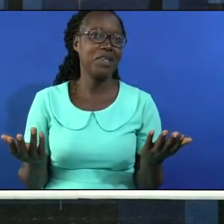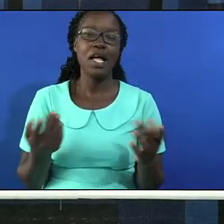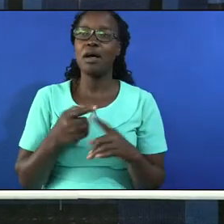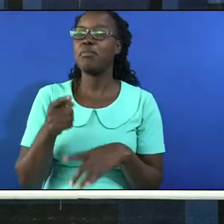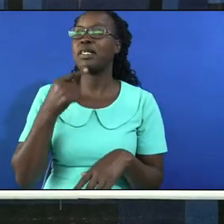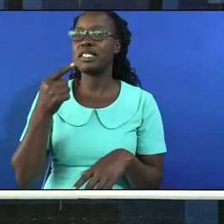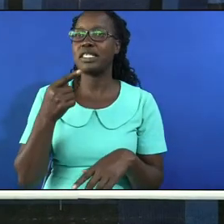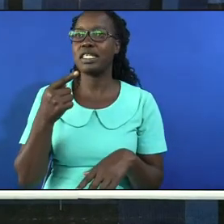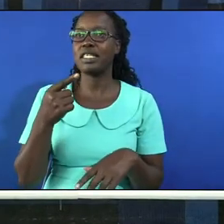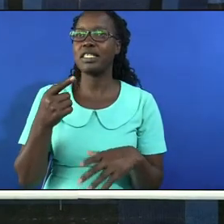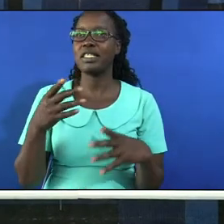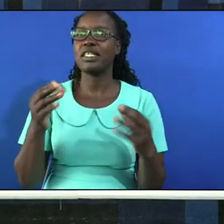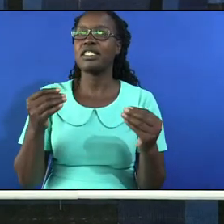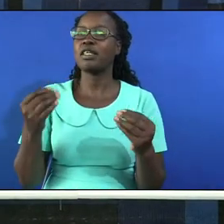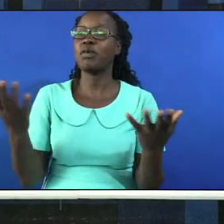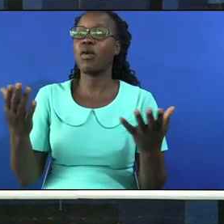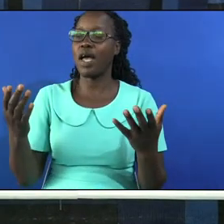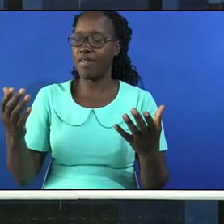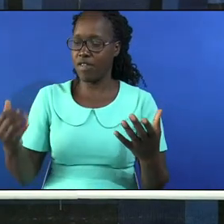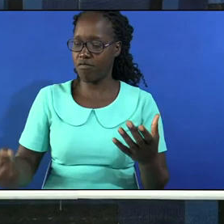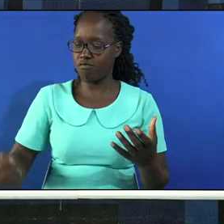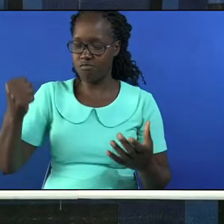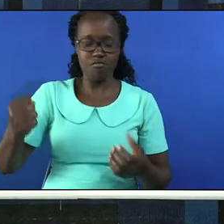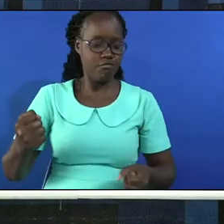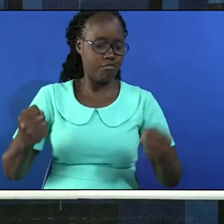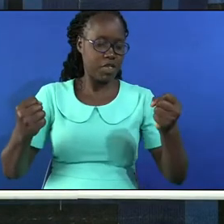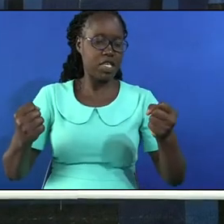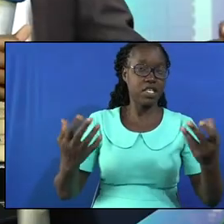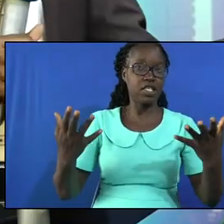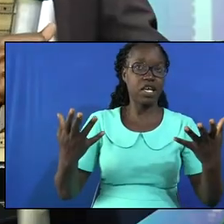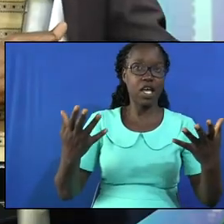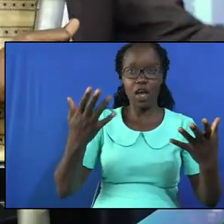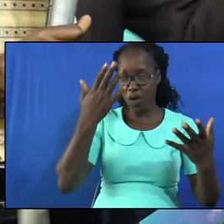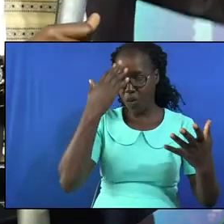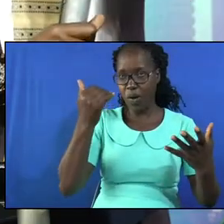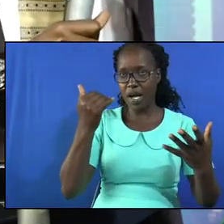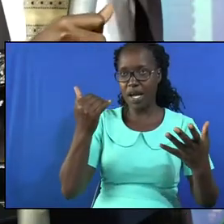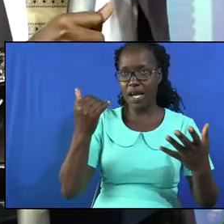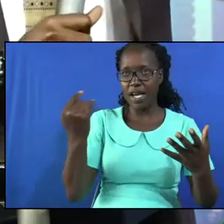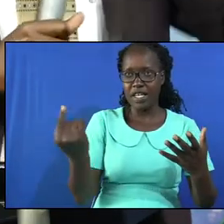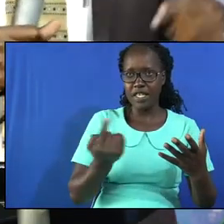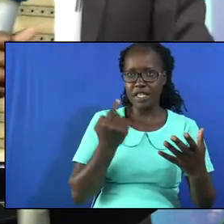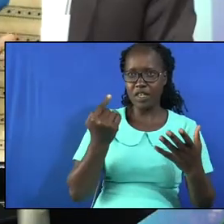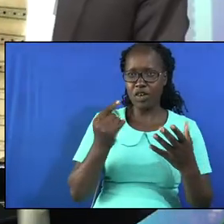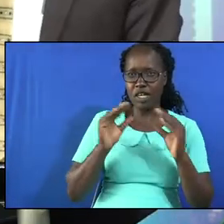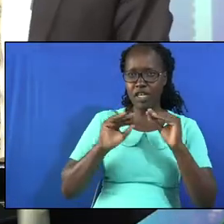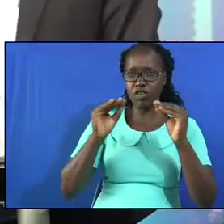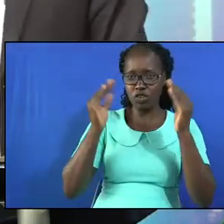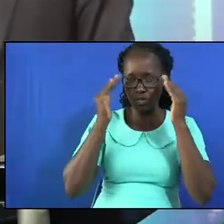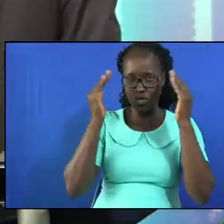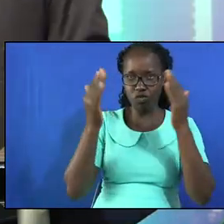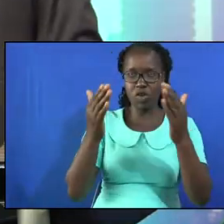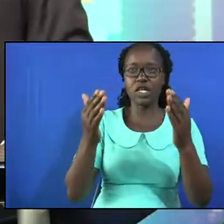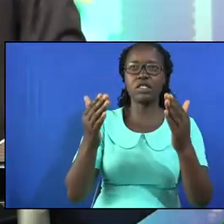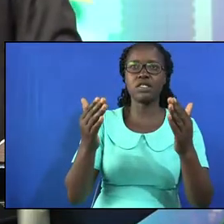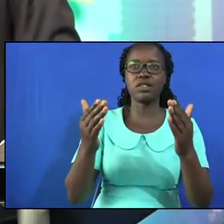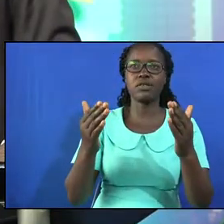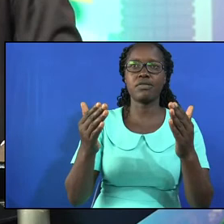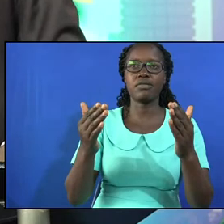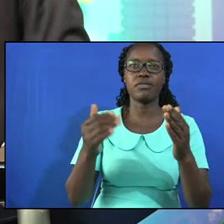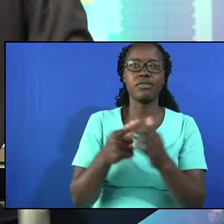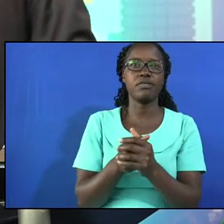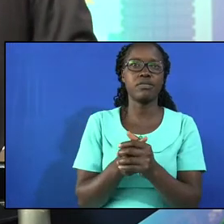are. But he said, take me where the pillars are. Why? Because singlehood had taught him focus.